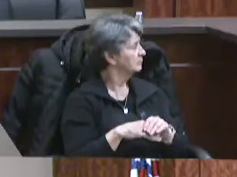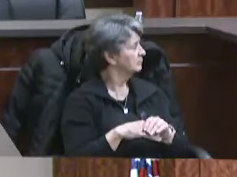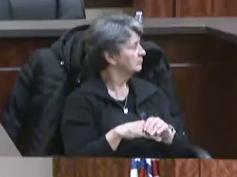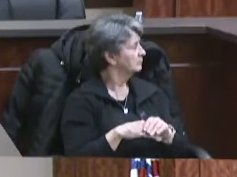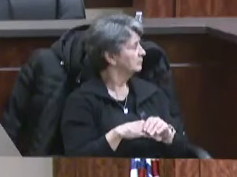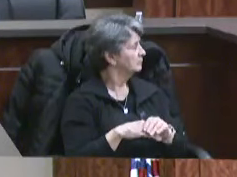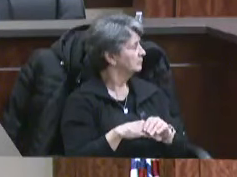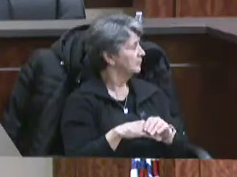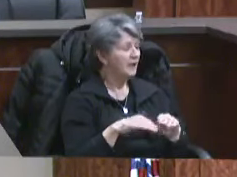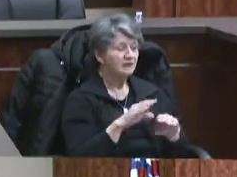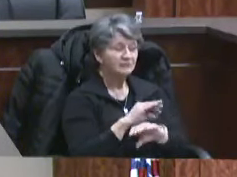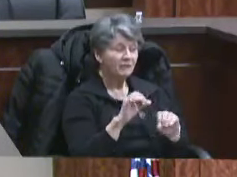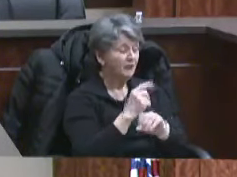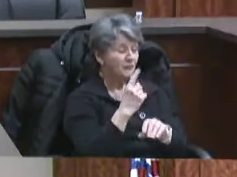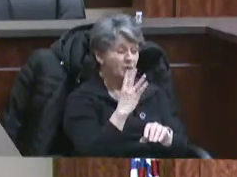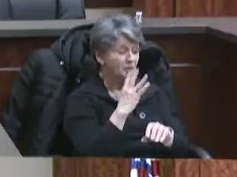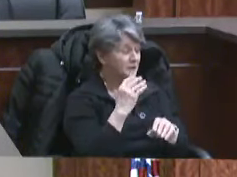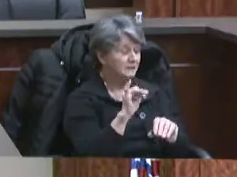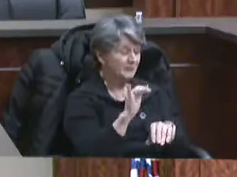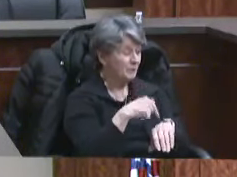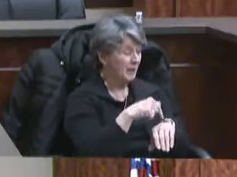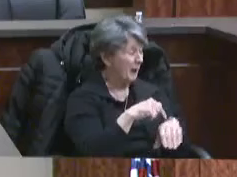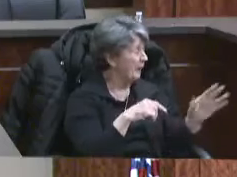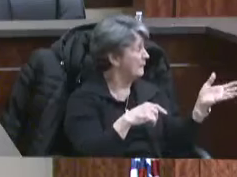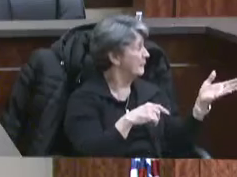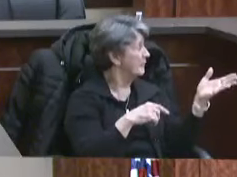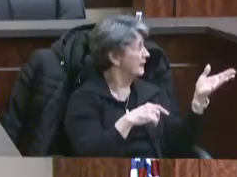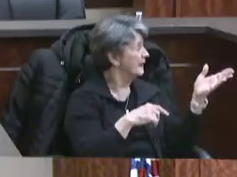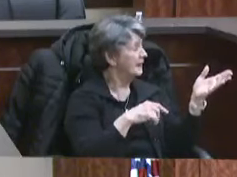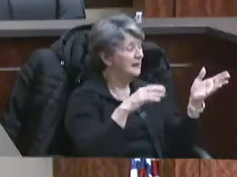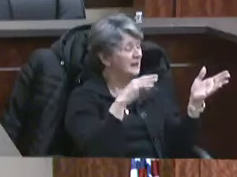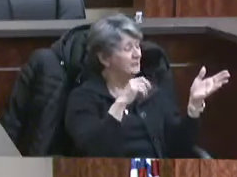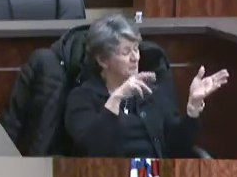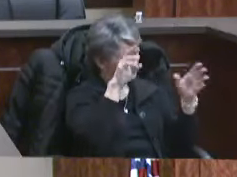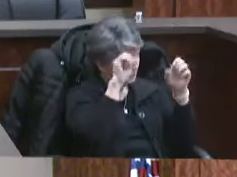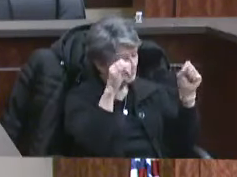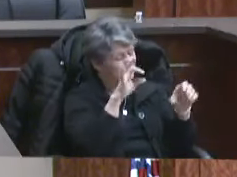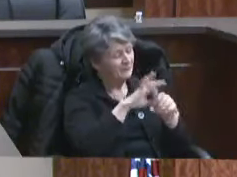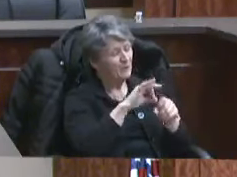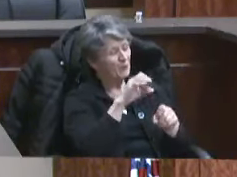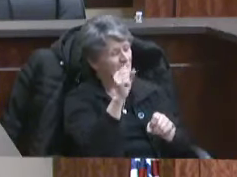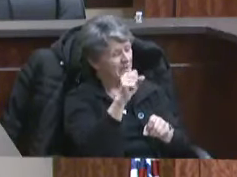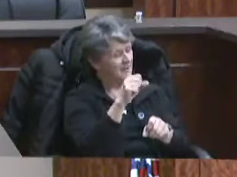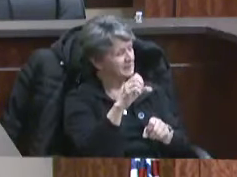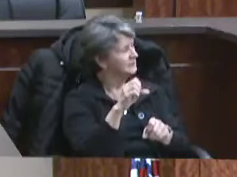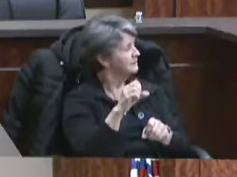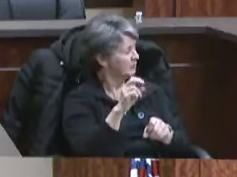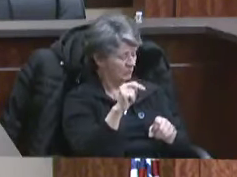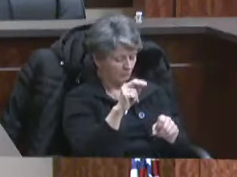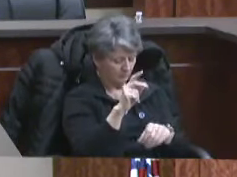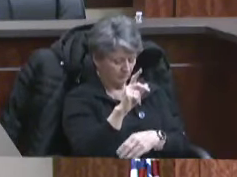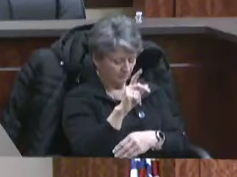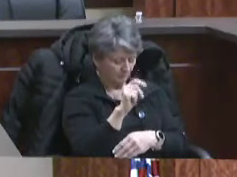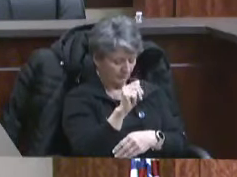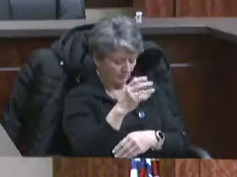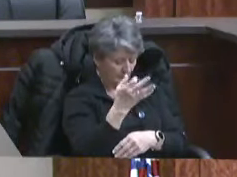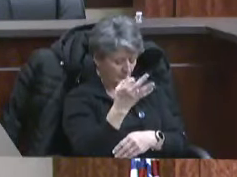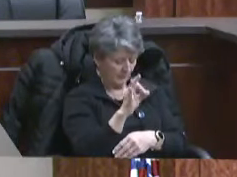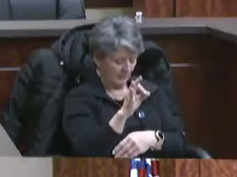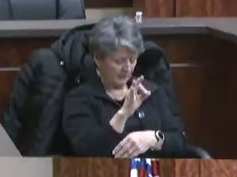Don't everyone speak at once? Mr. President, I vote yes on to approve